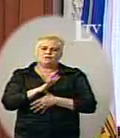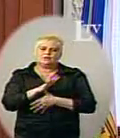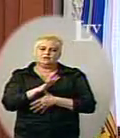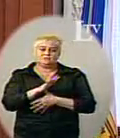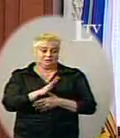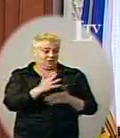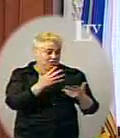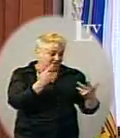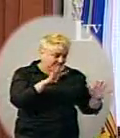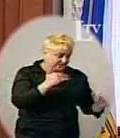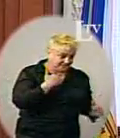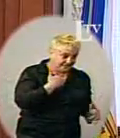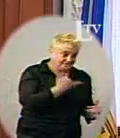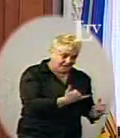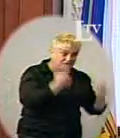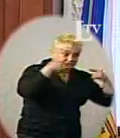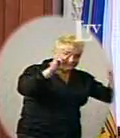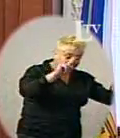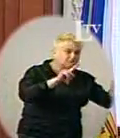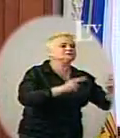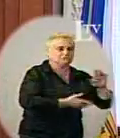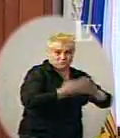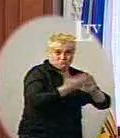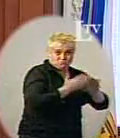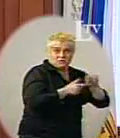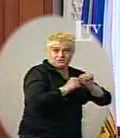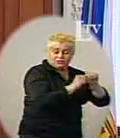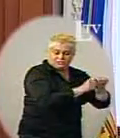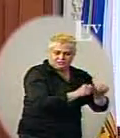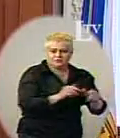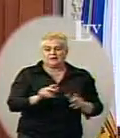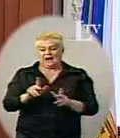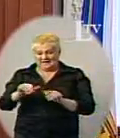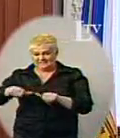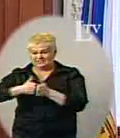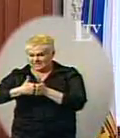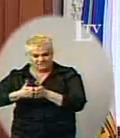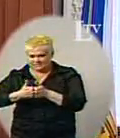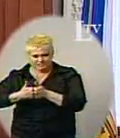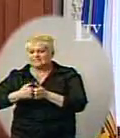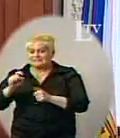well while identifying the challenges that must be addressed.